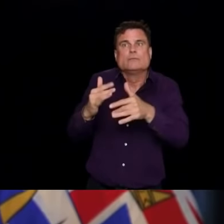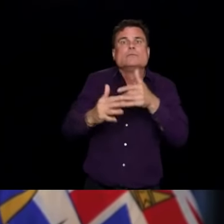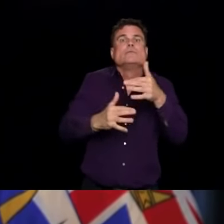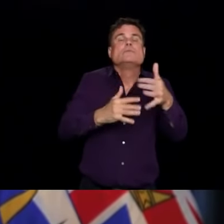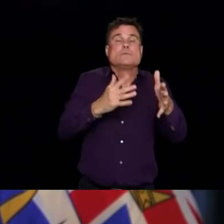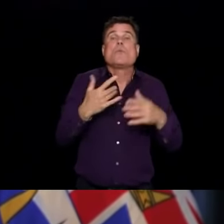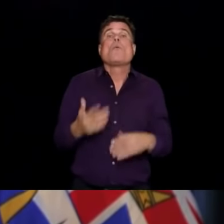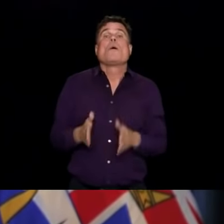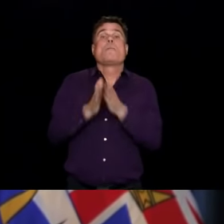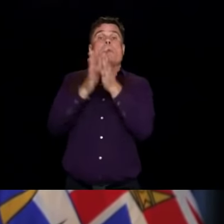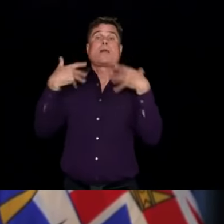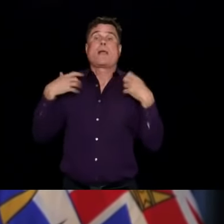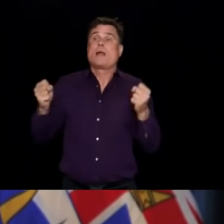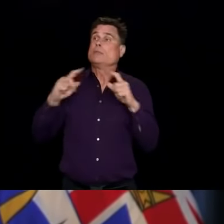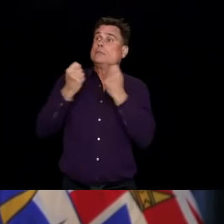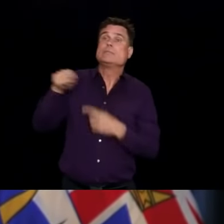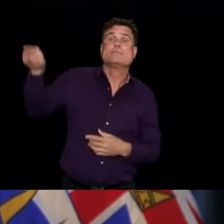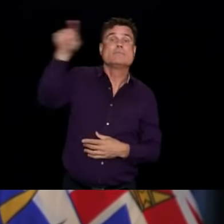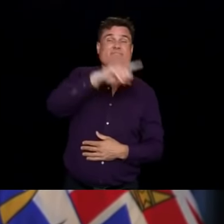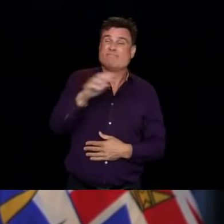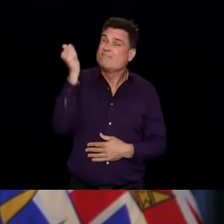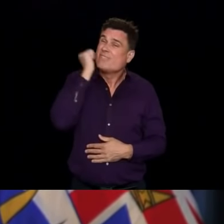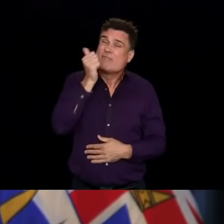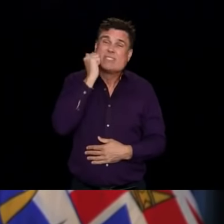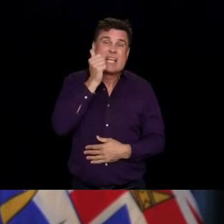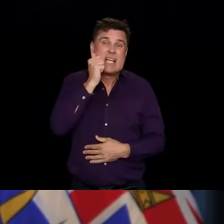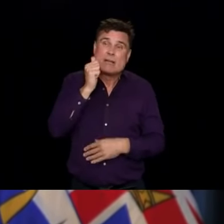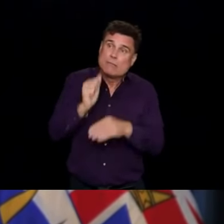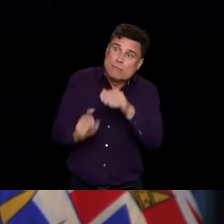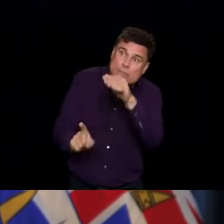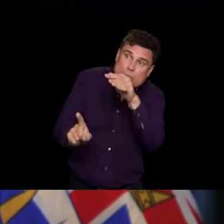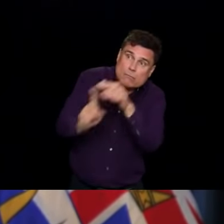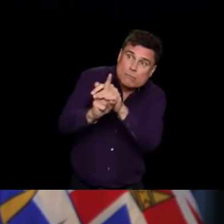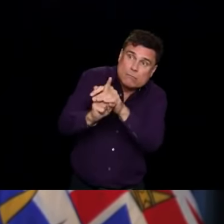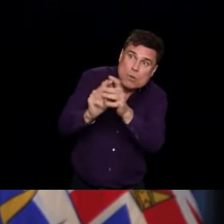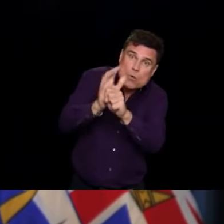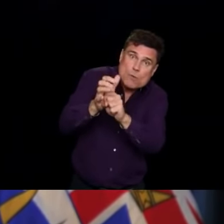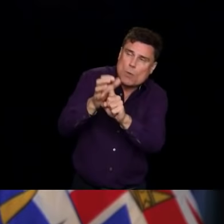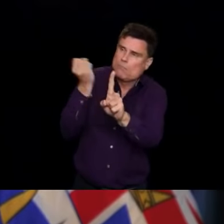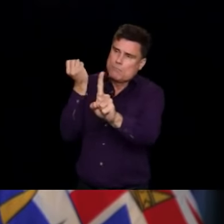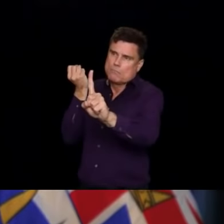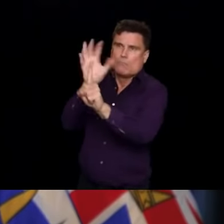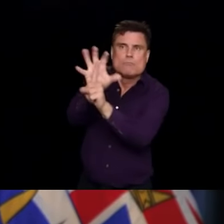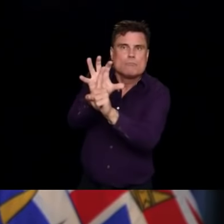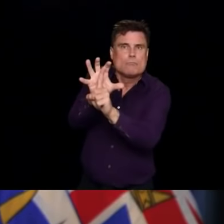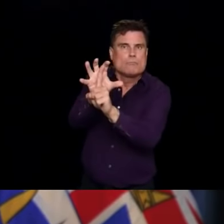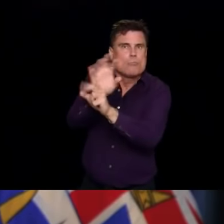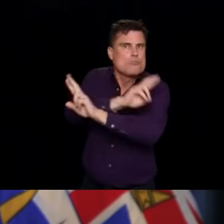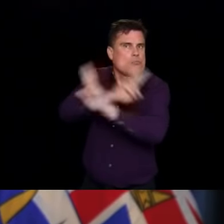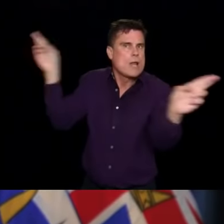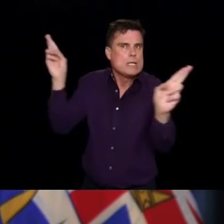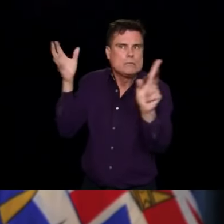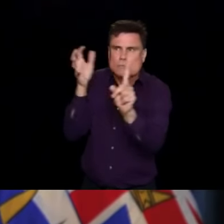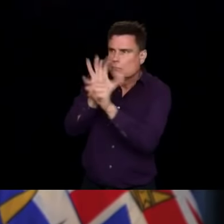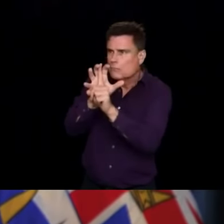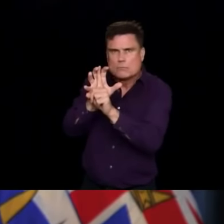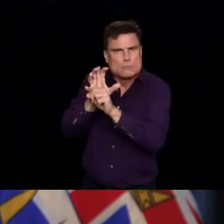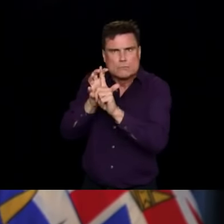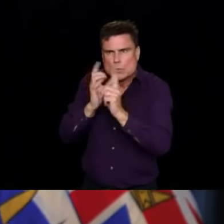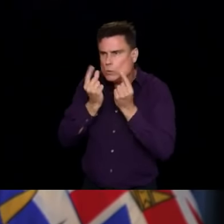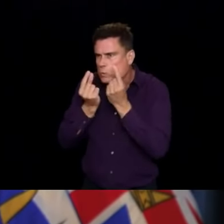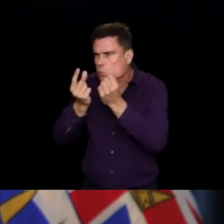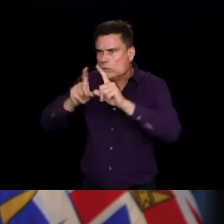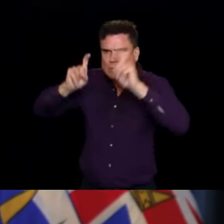of the new cases that we have in BC every day, making sure that we have all of the contacts, and we are doing our bit